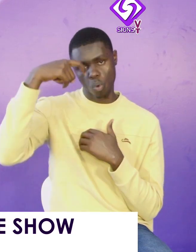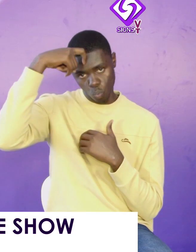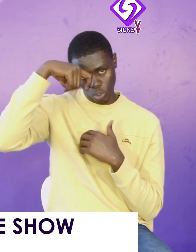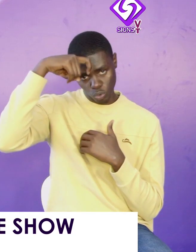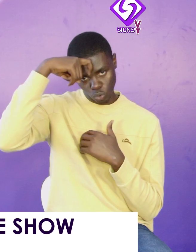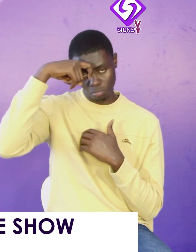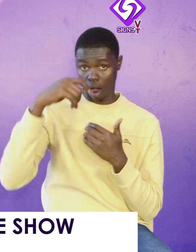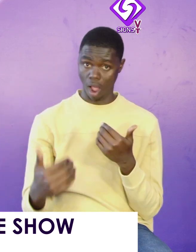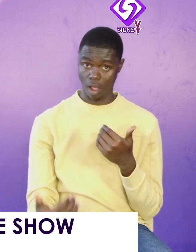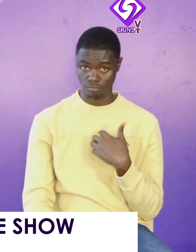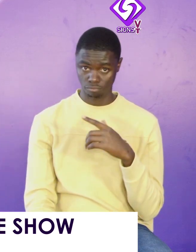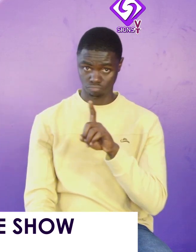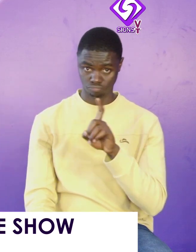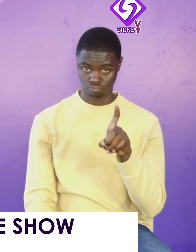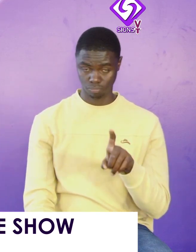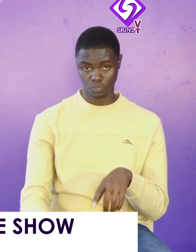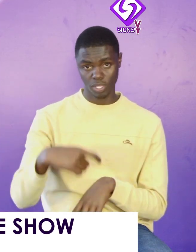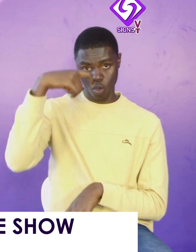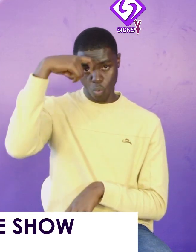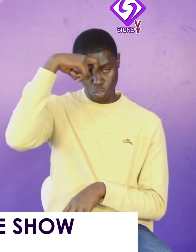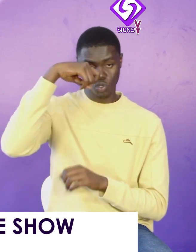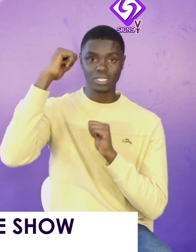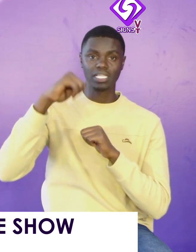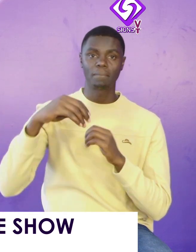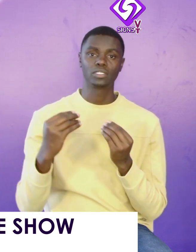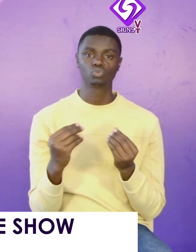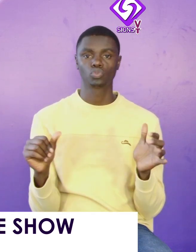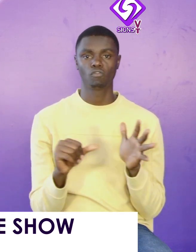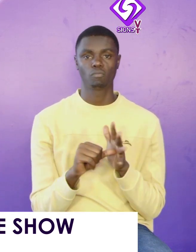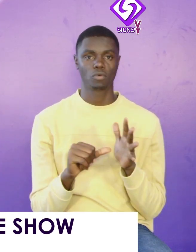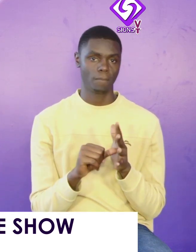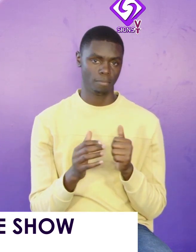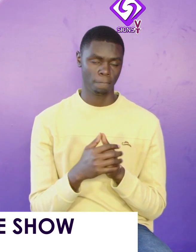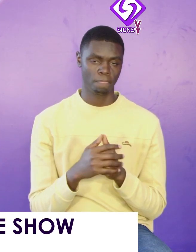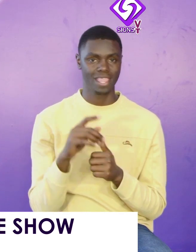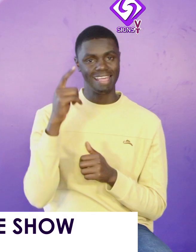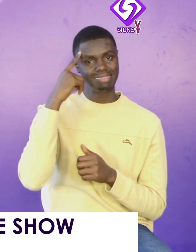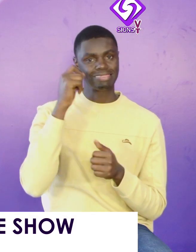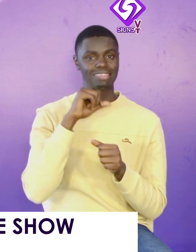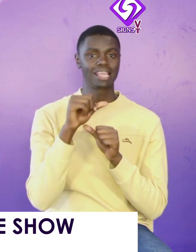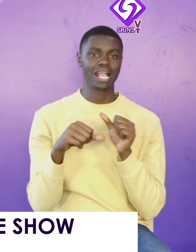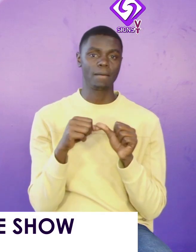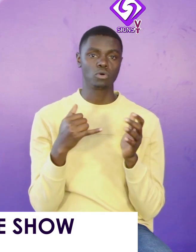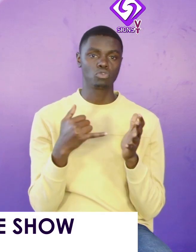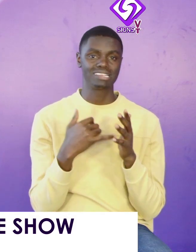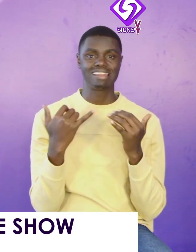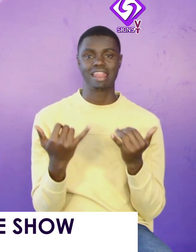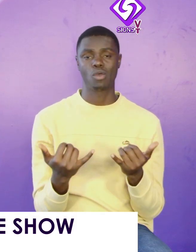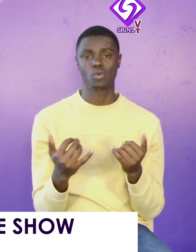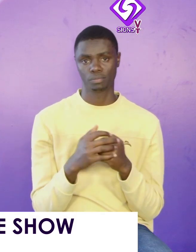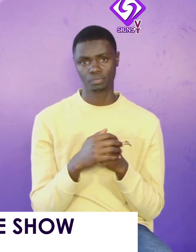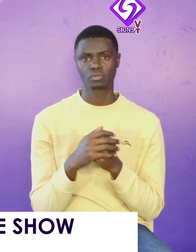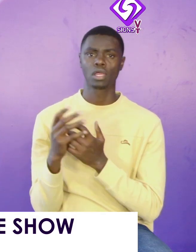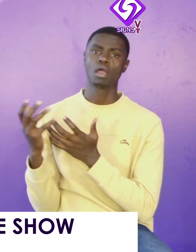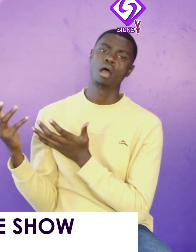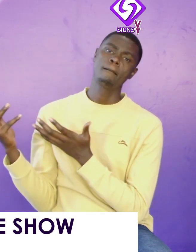have it? Wisdom is the ability to solve problems. Think about it now. Bring